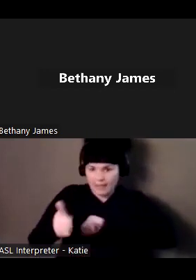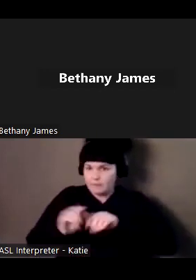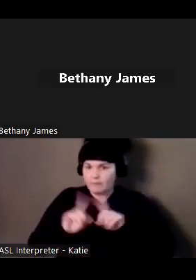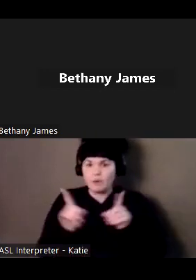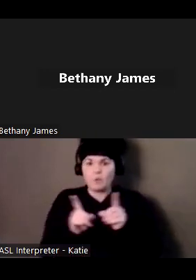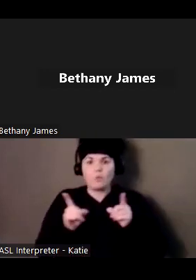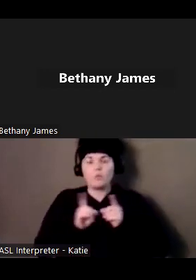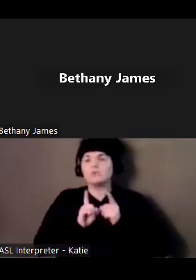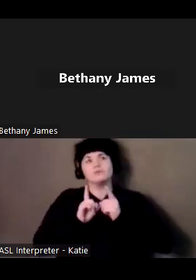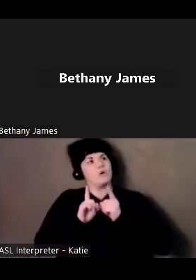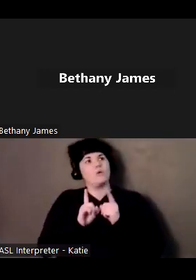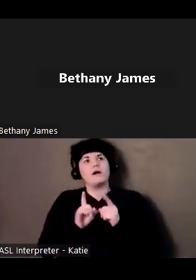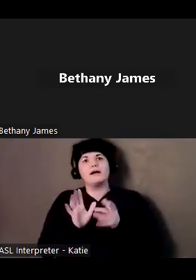some,